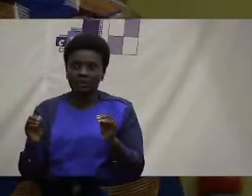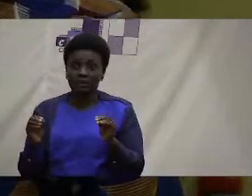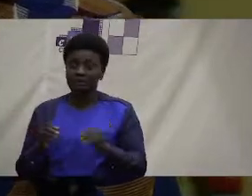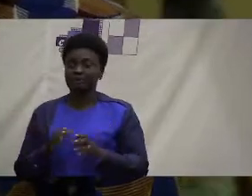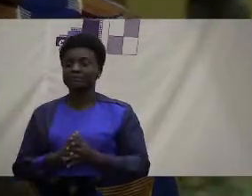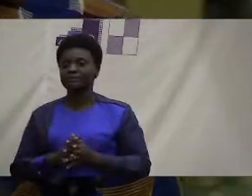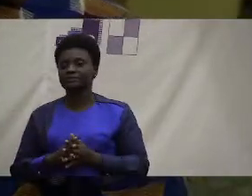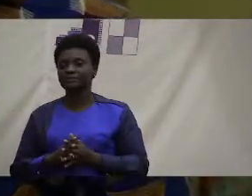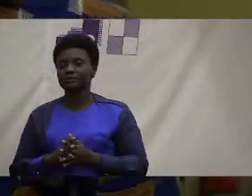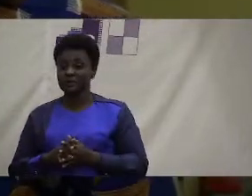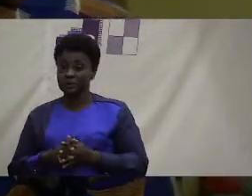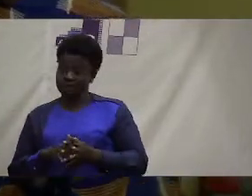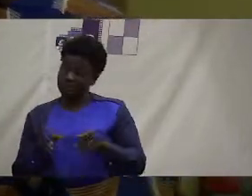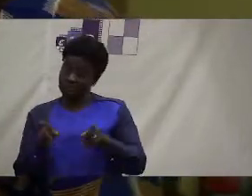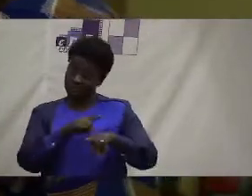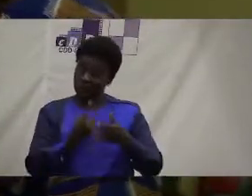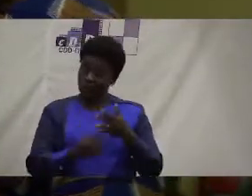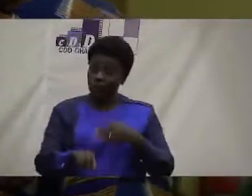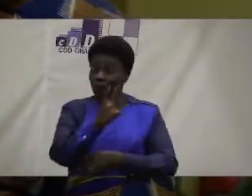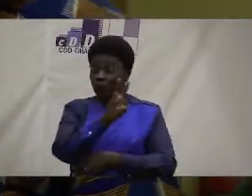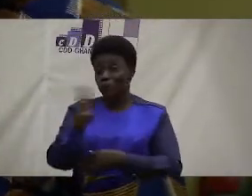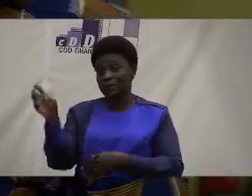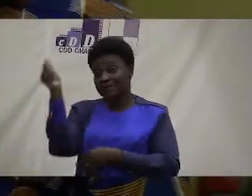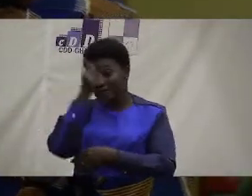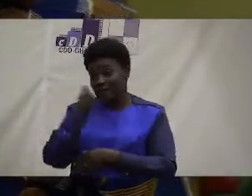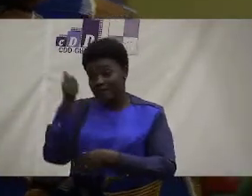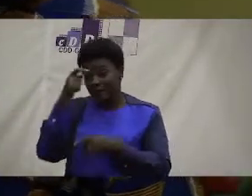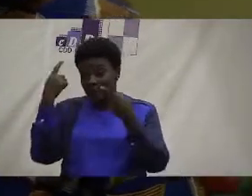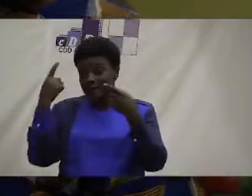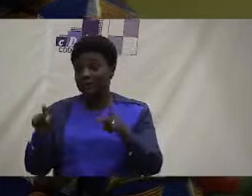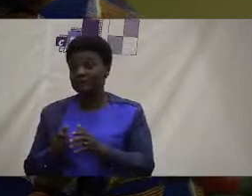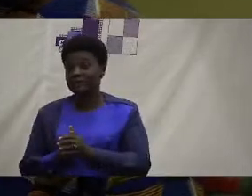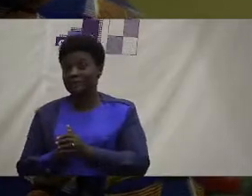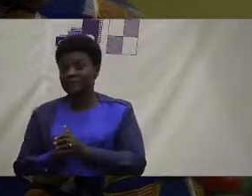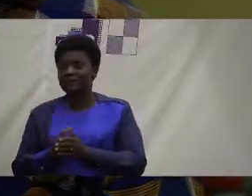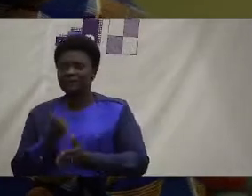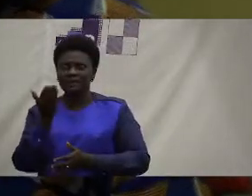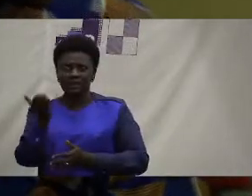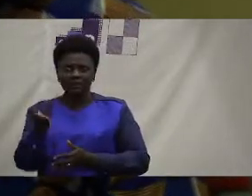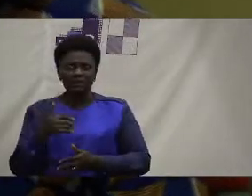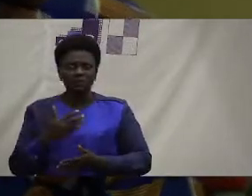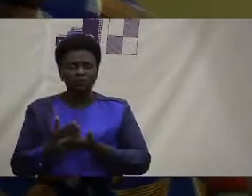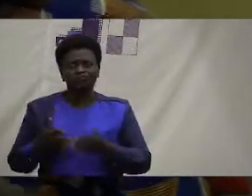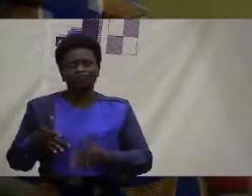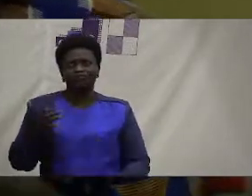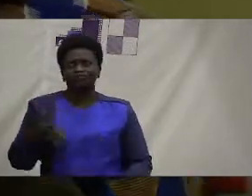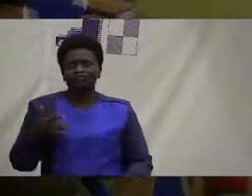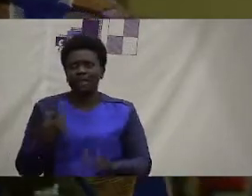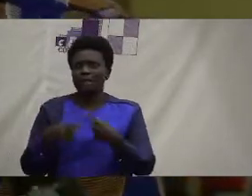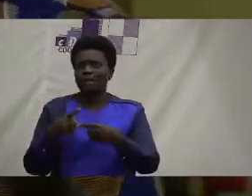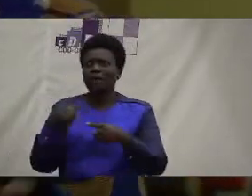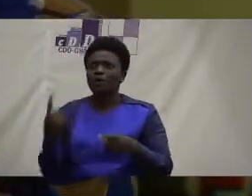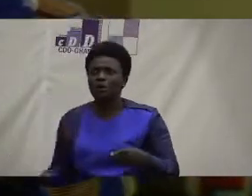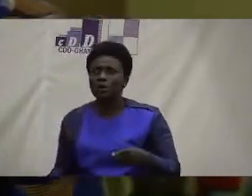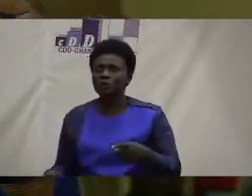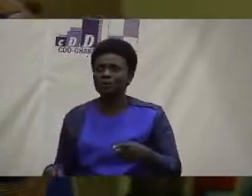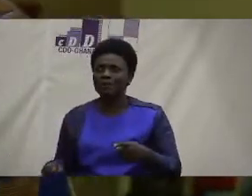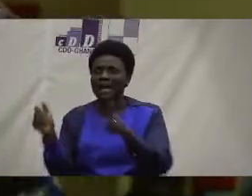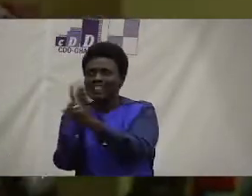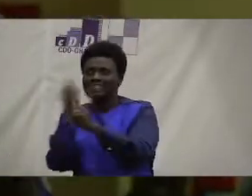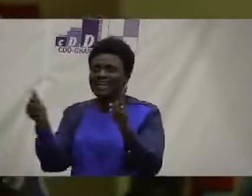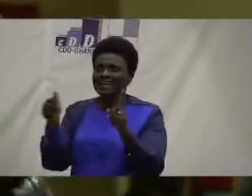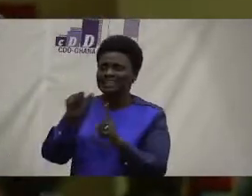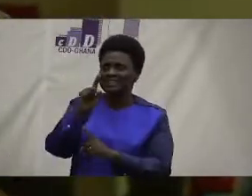large, in West Africa, we also know that there has been concerns about terrorism financing,